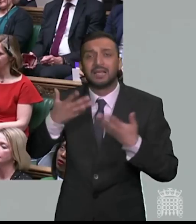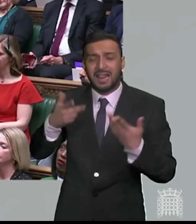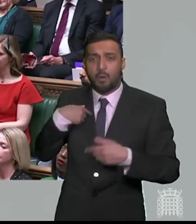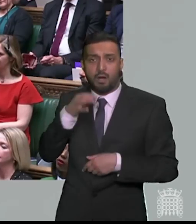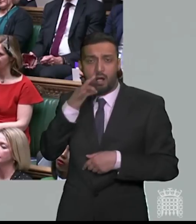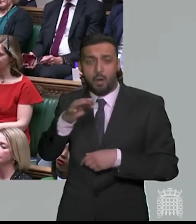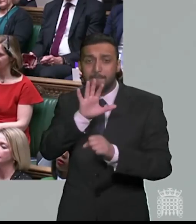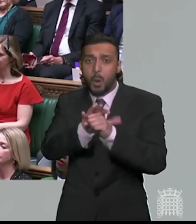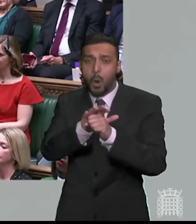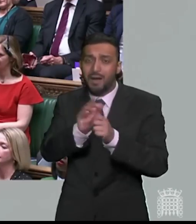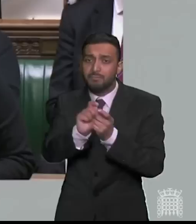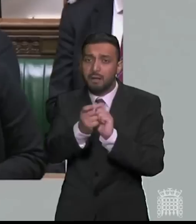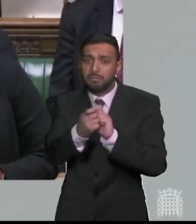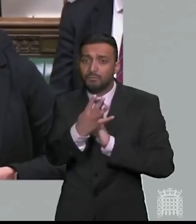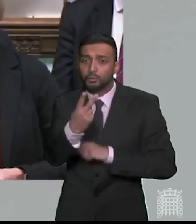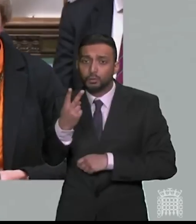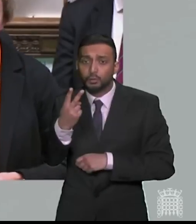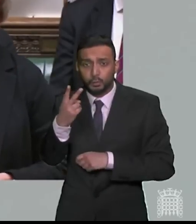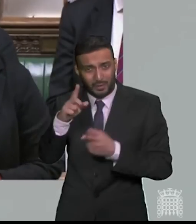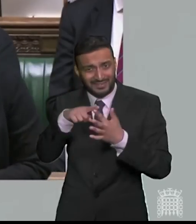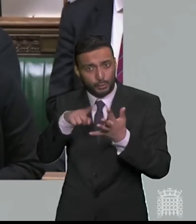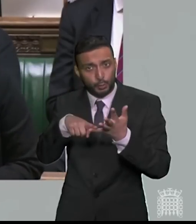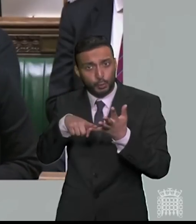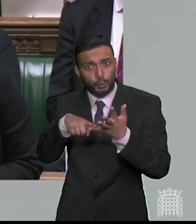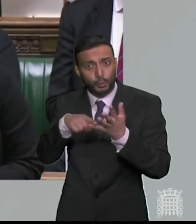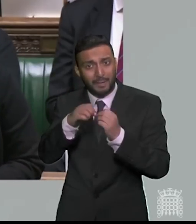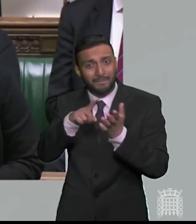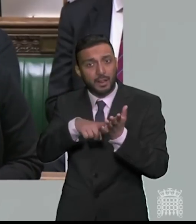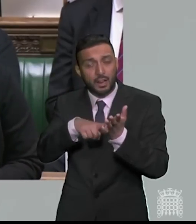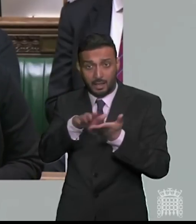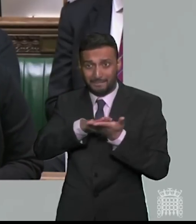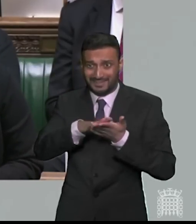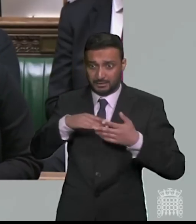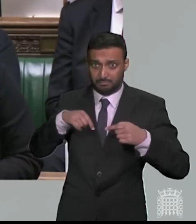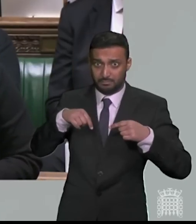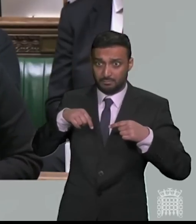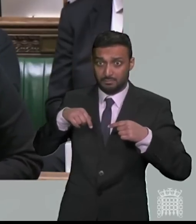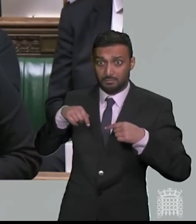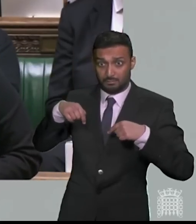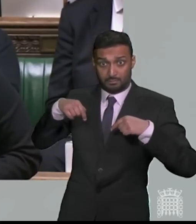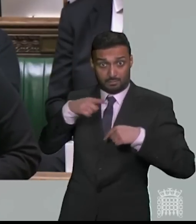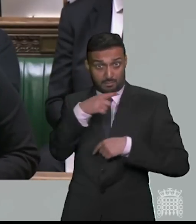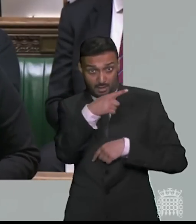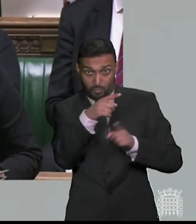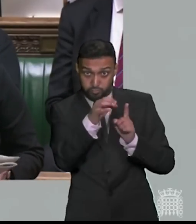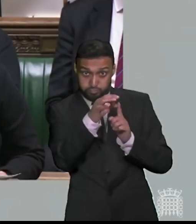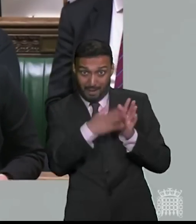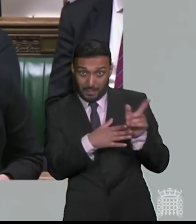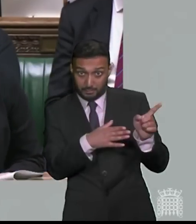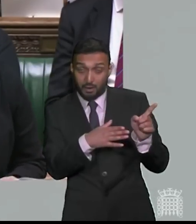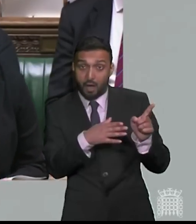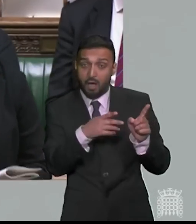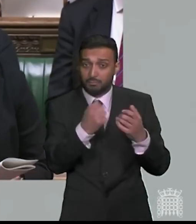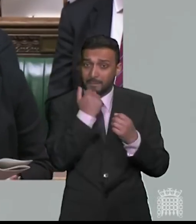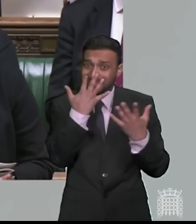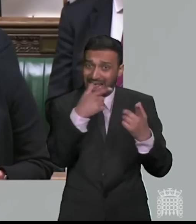the EU law bill to give unelected officials in Downing Street more say over laws than this chamber. Given the worries